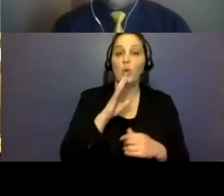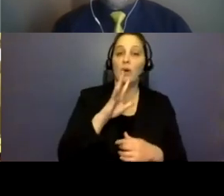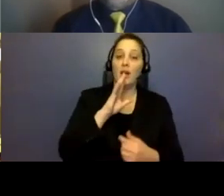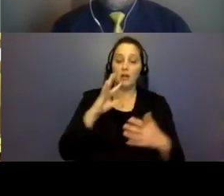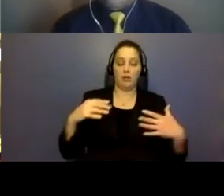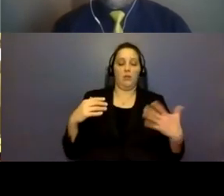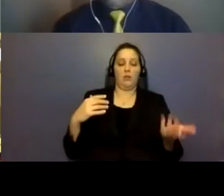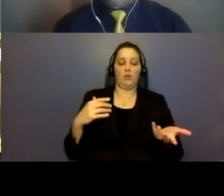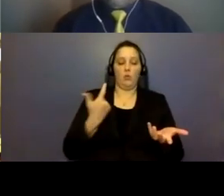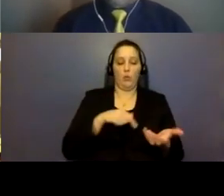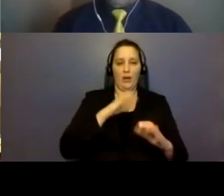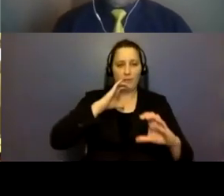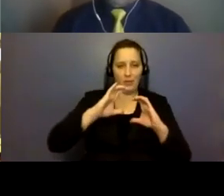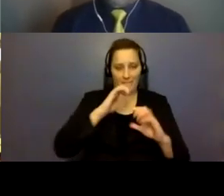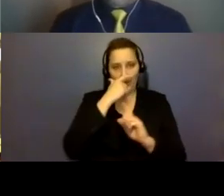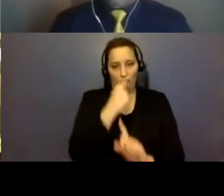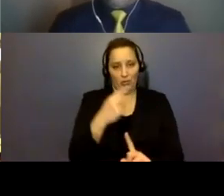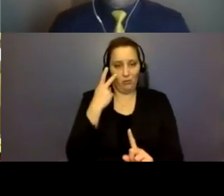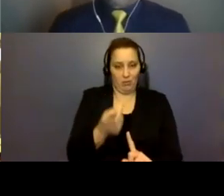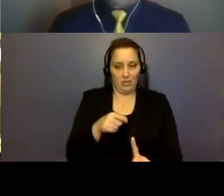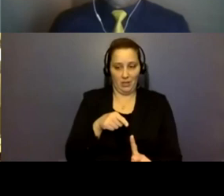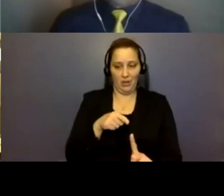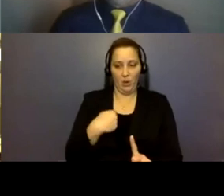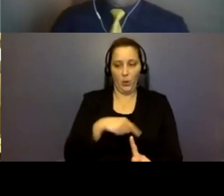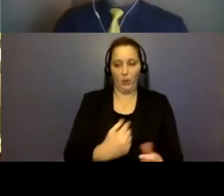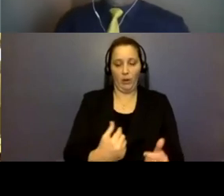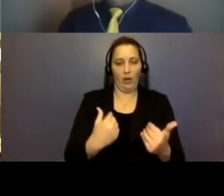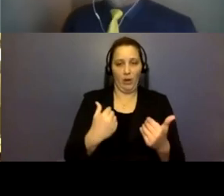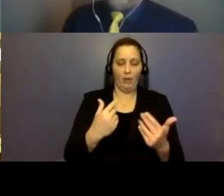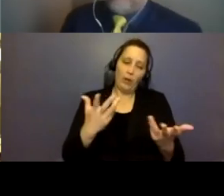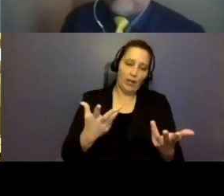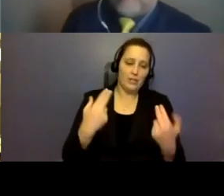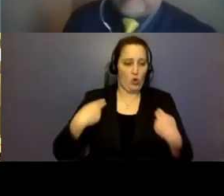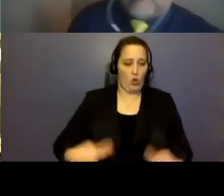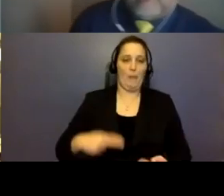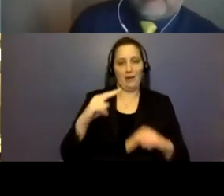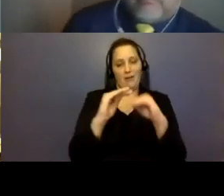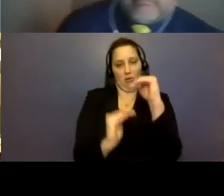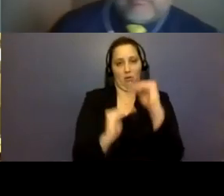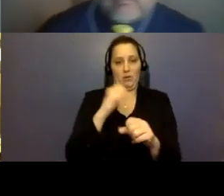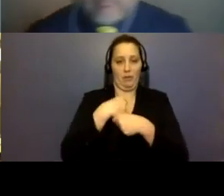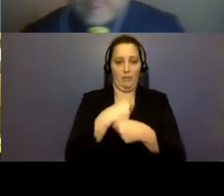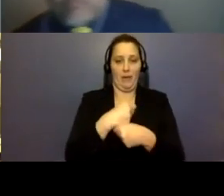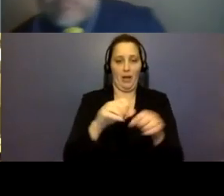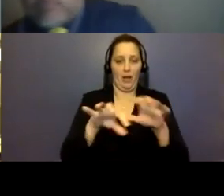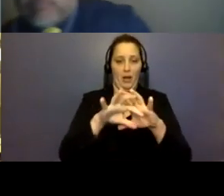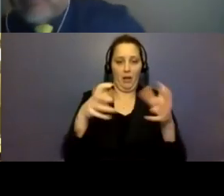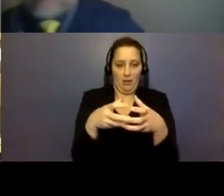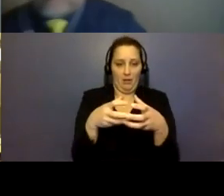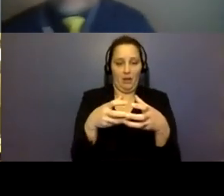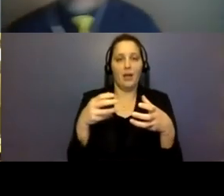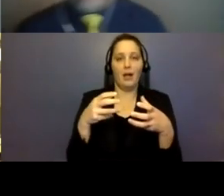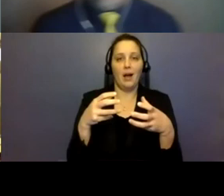really interesting thing that, you know, we have, it's a human construct to create sort of a hue category,